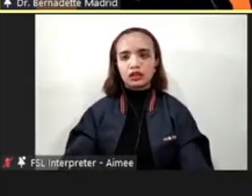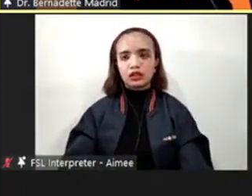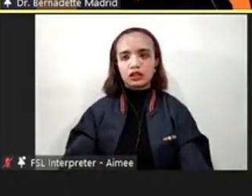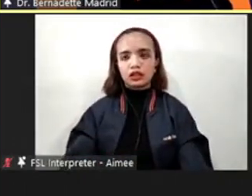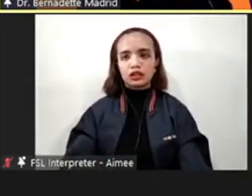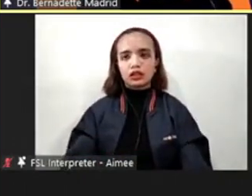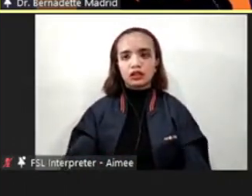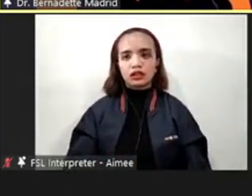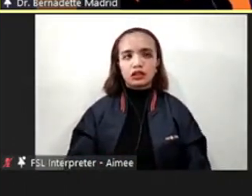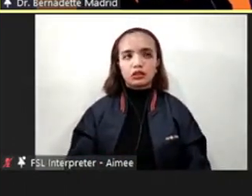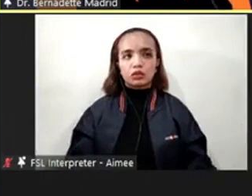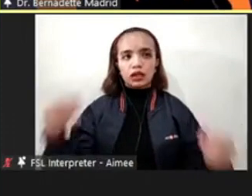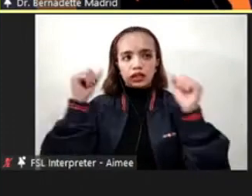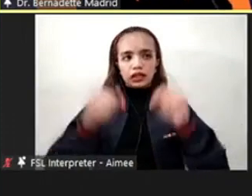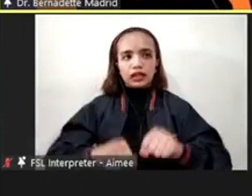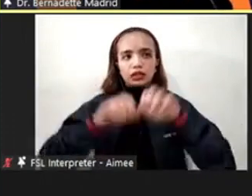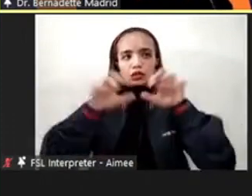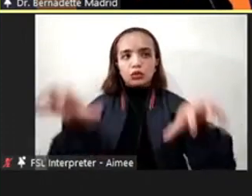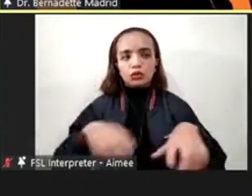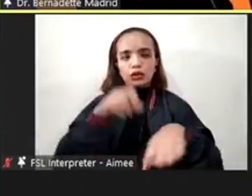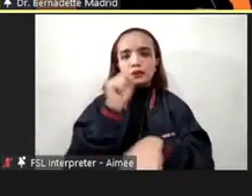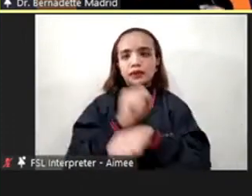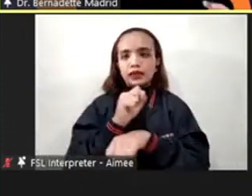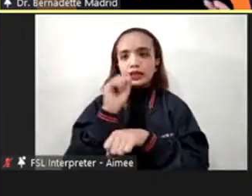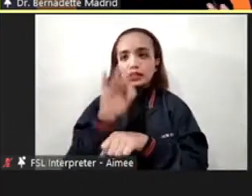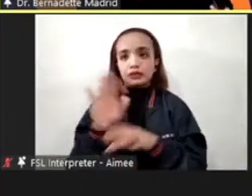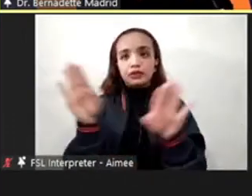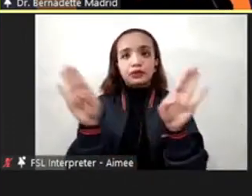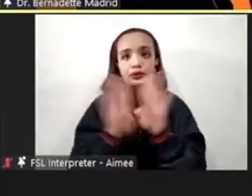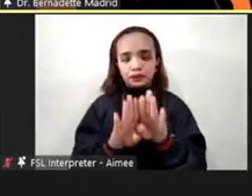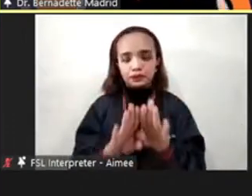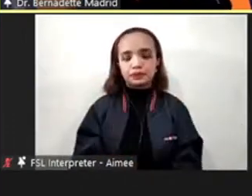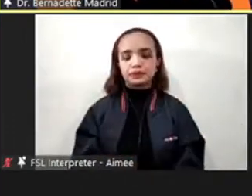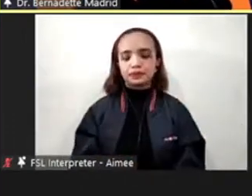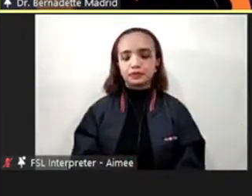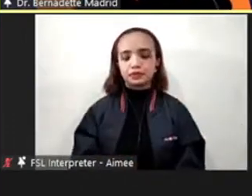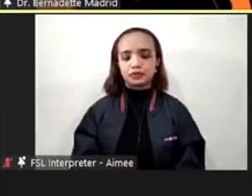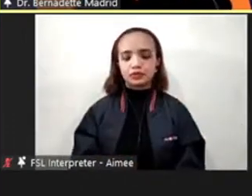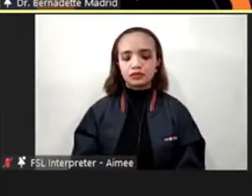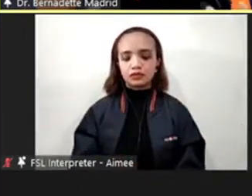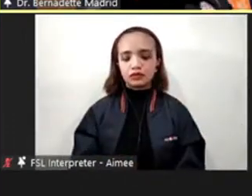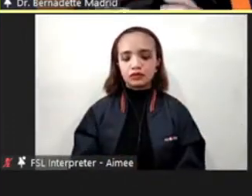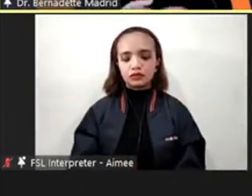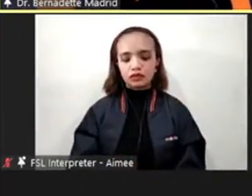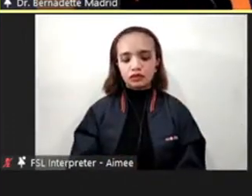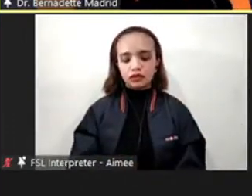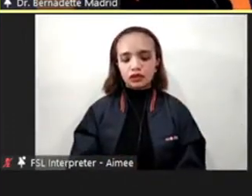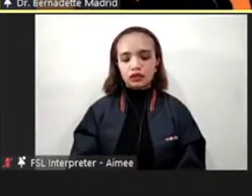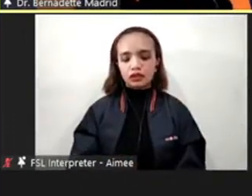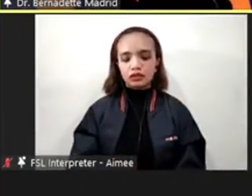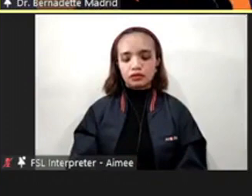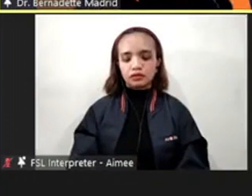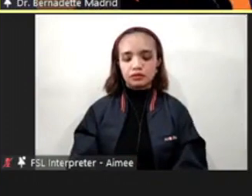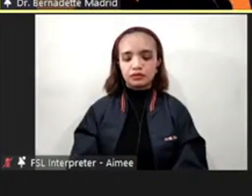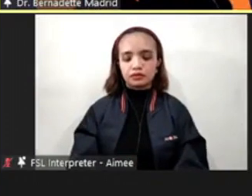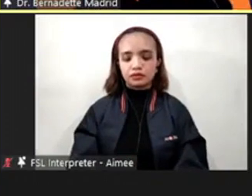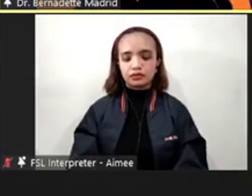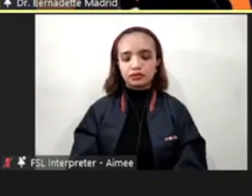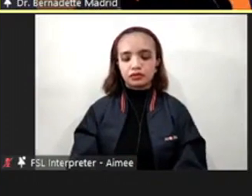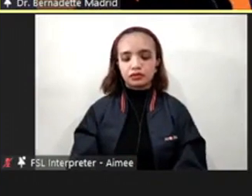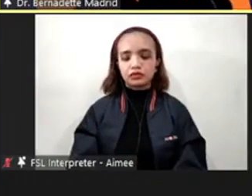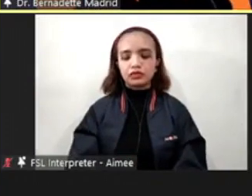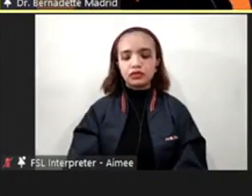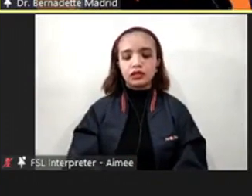could get to work? We never closed, okay? And the schedule about decreasing the number of people